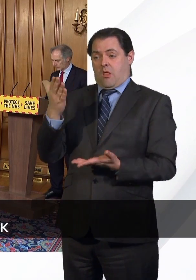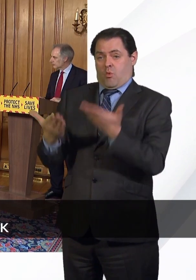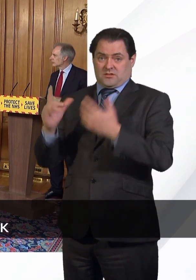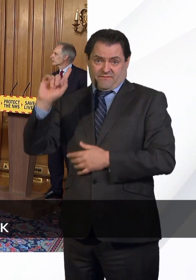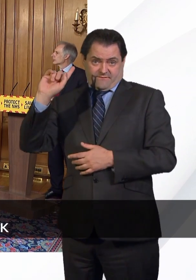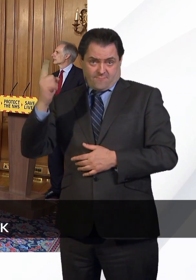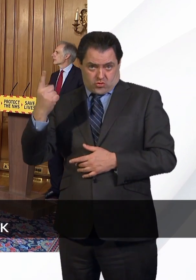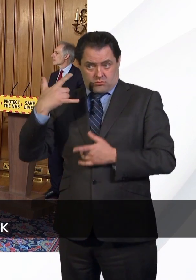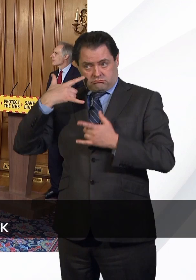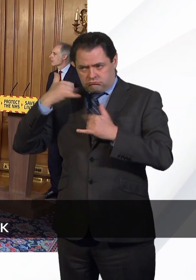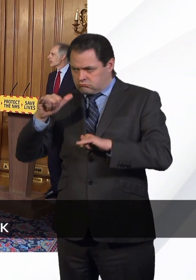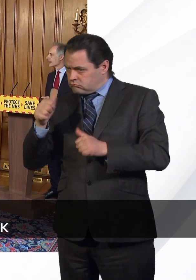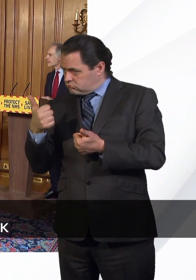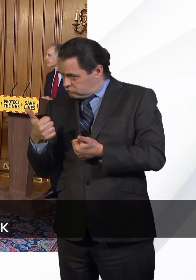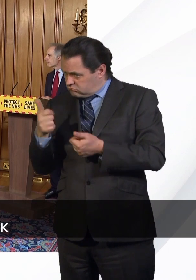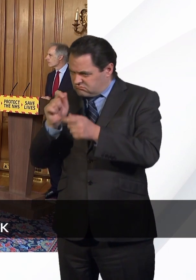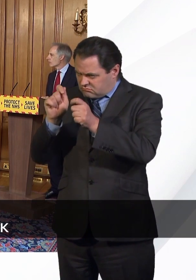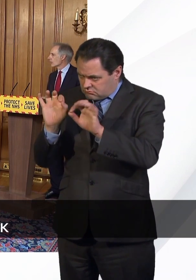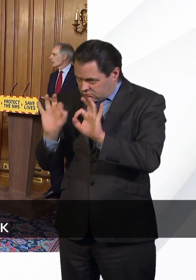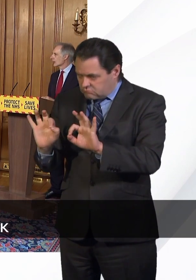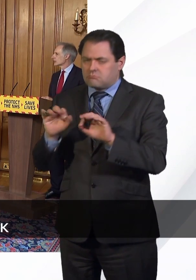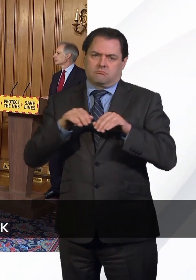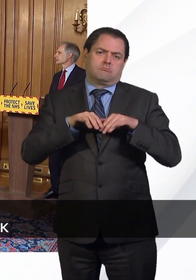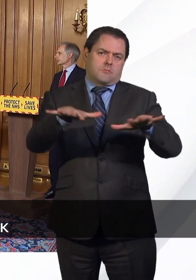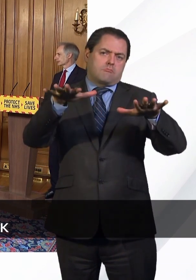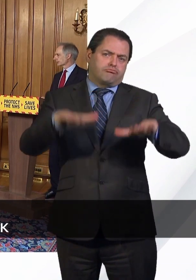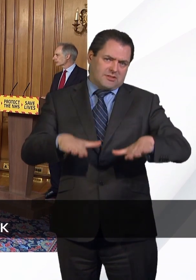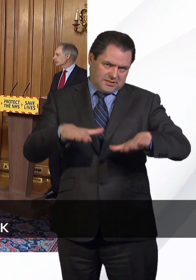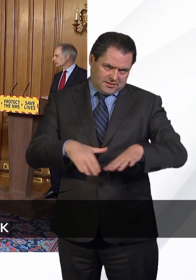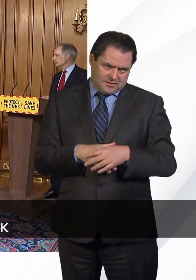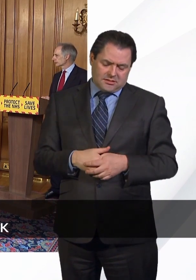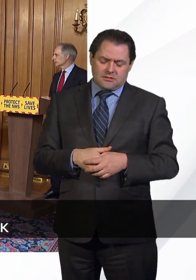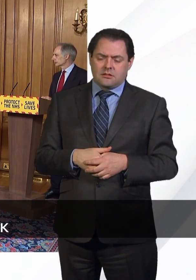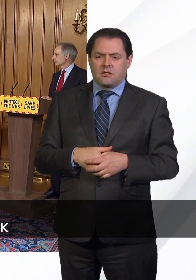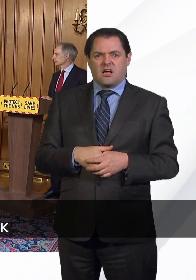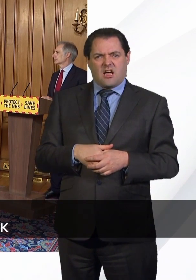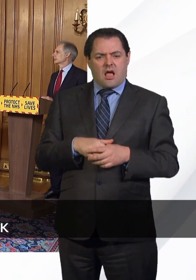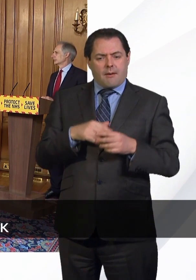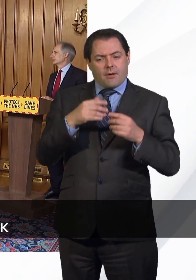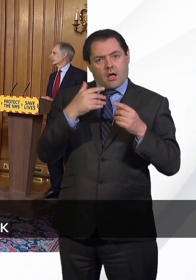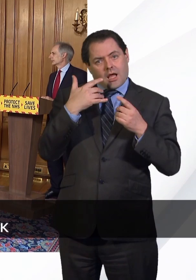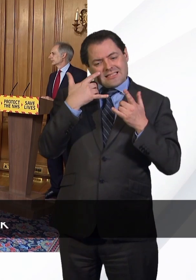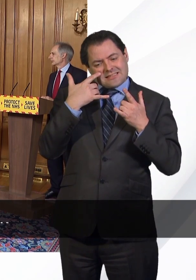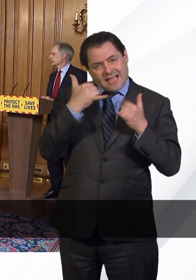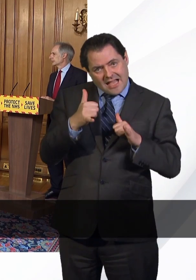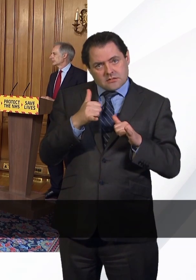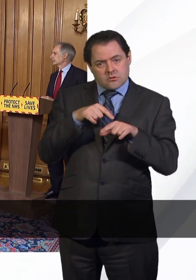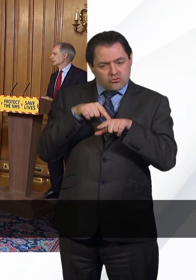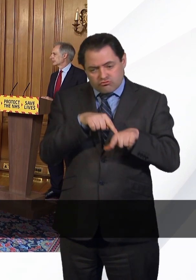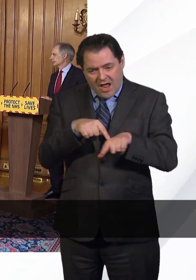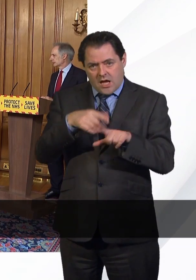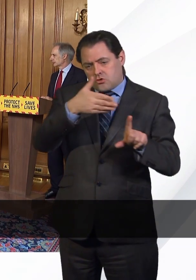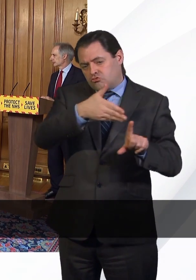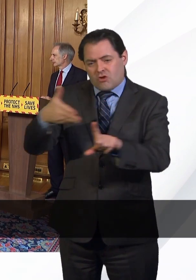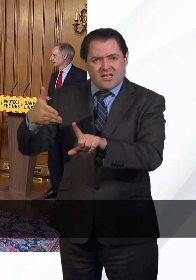We will get those numbers down. The test, track and trace becomes more effective the lower the number, and then we want to keep the